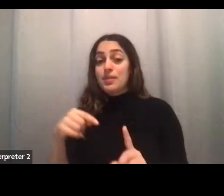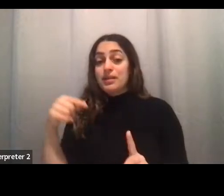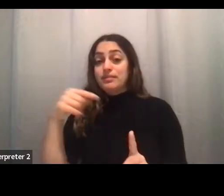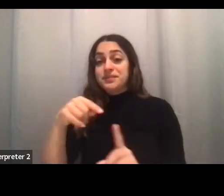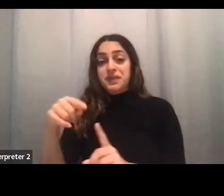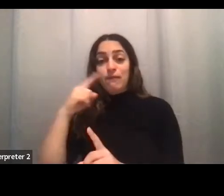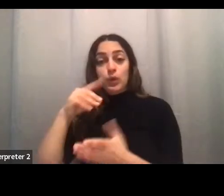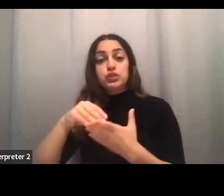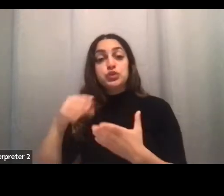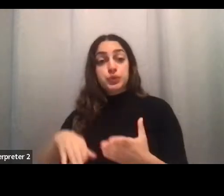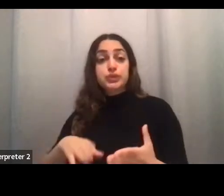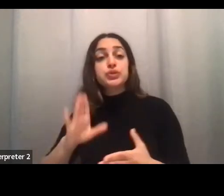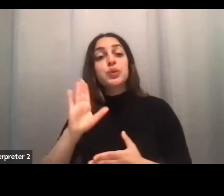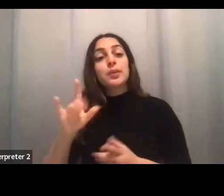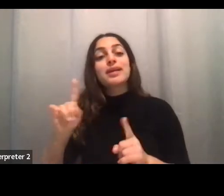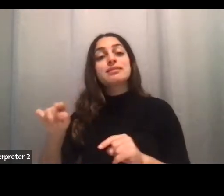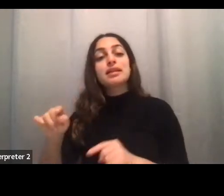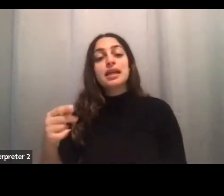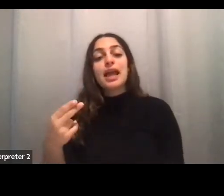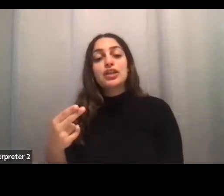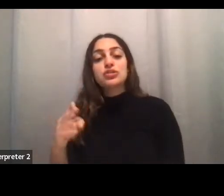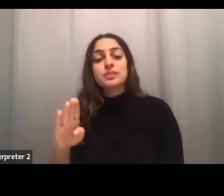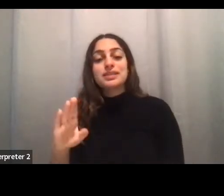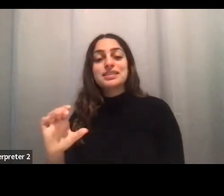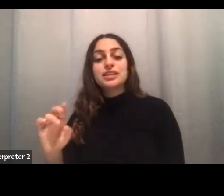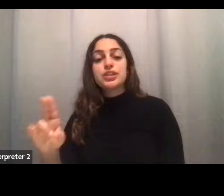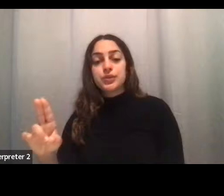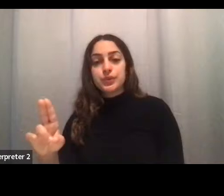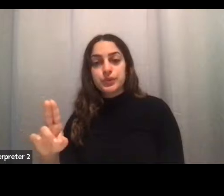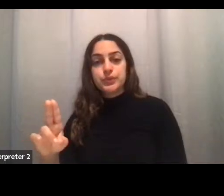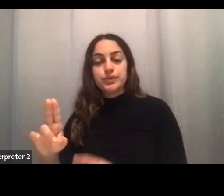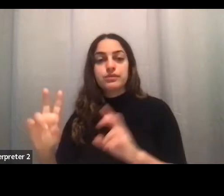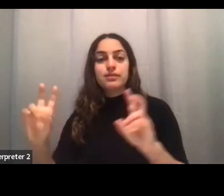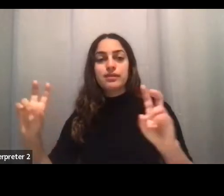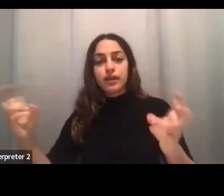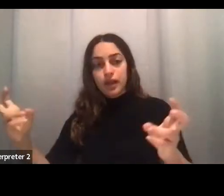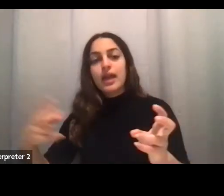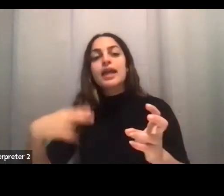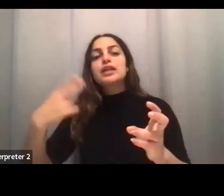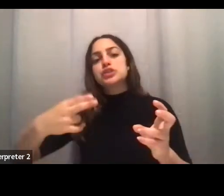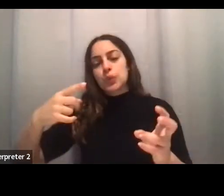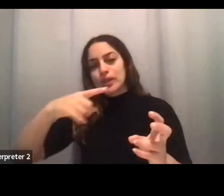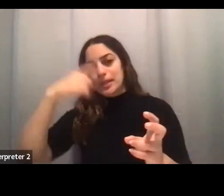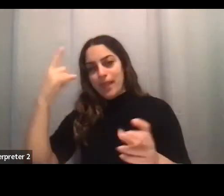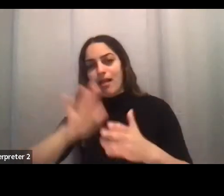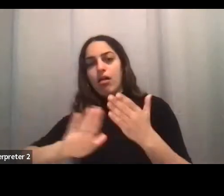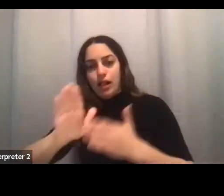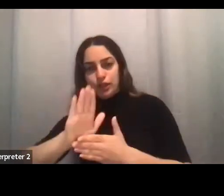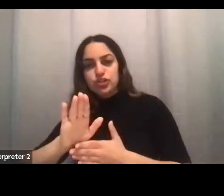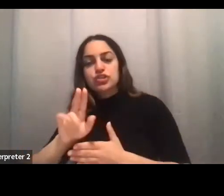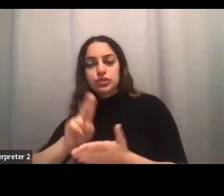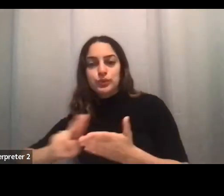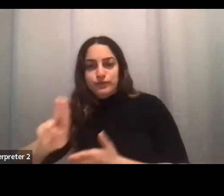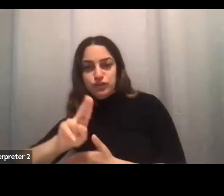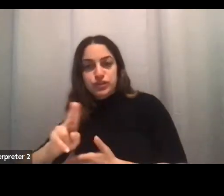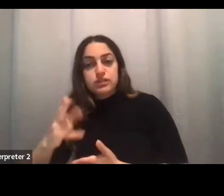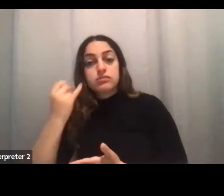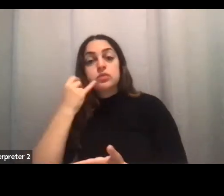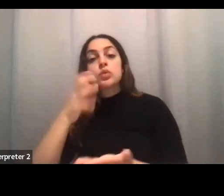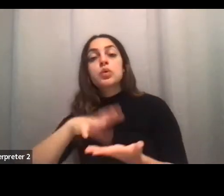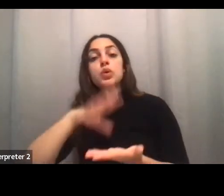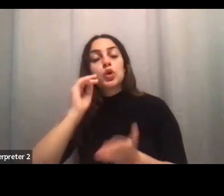attending hbcus historically black colleges and universities uh to learn the skills to